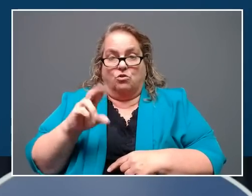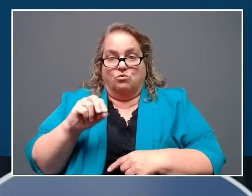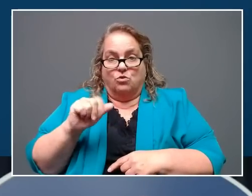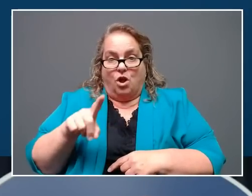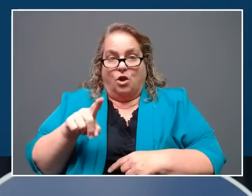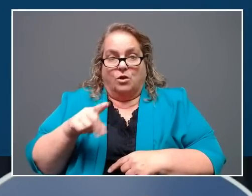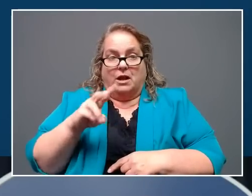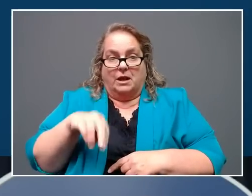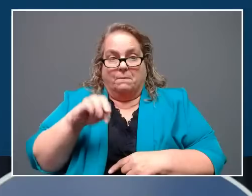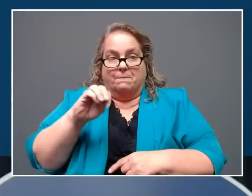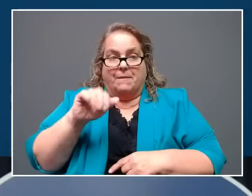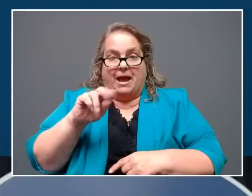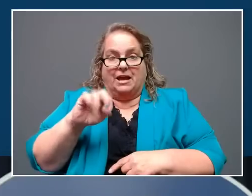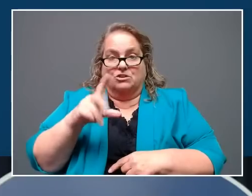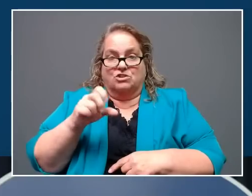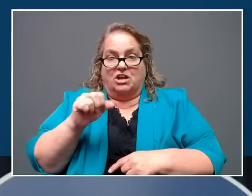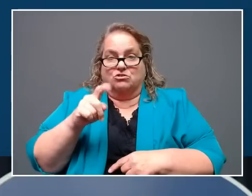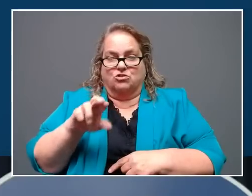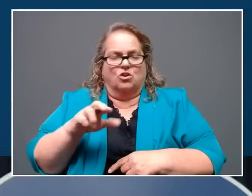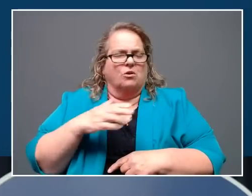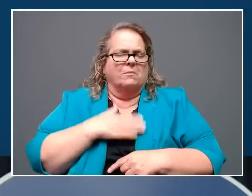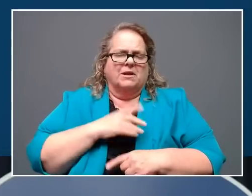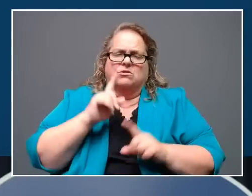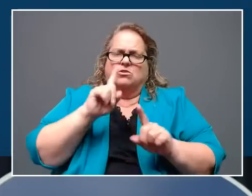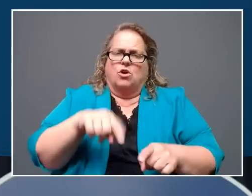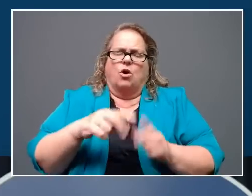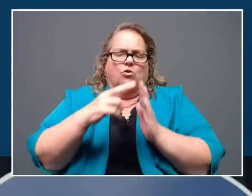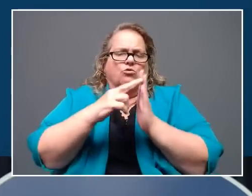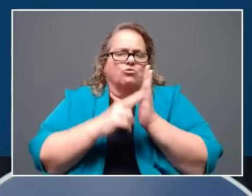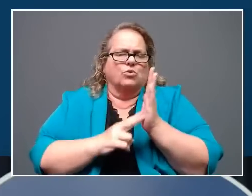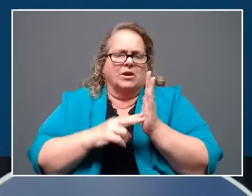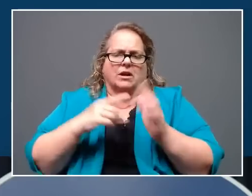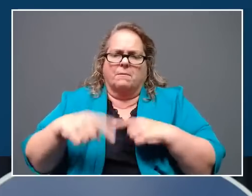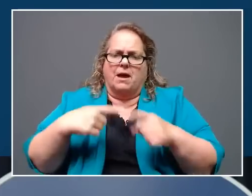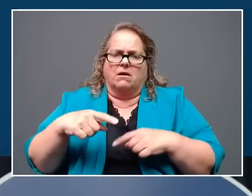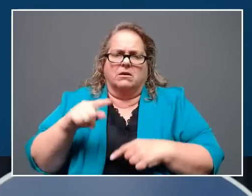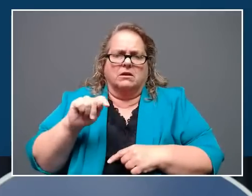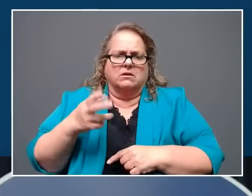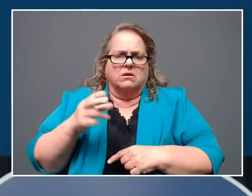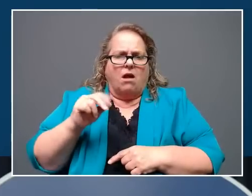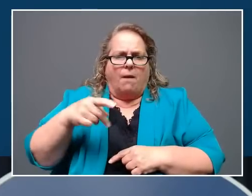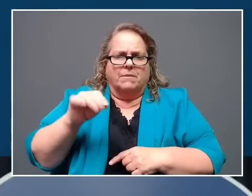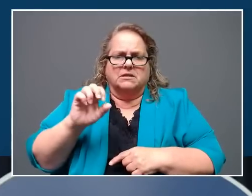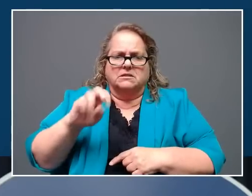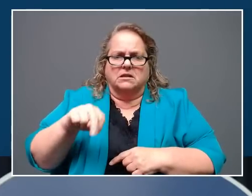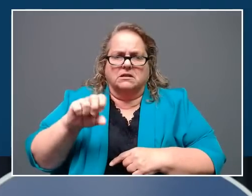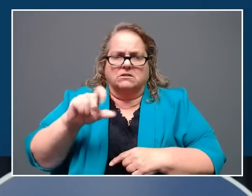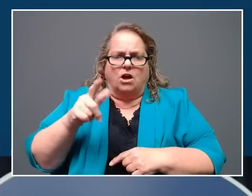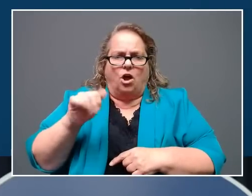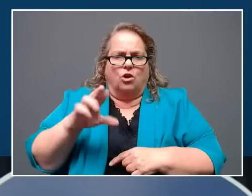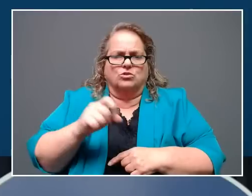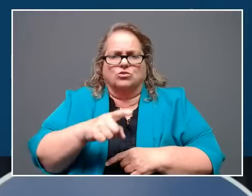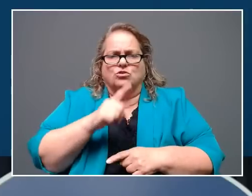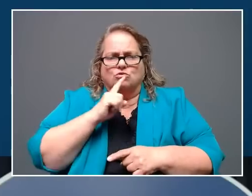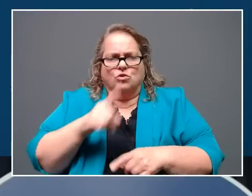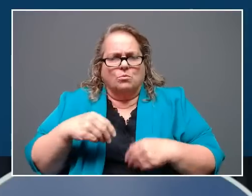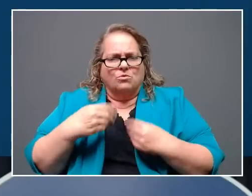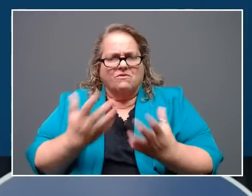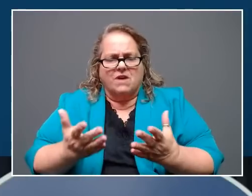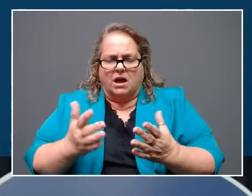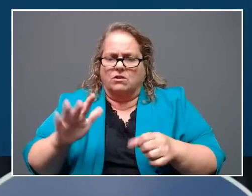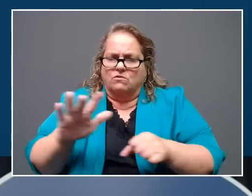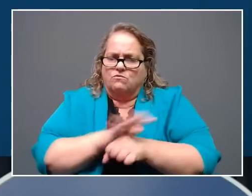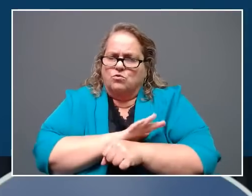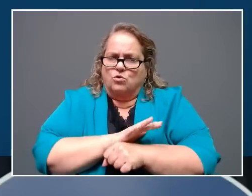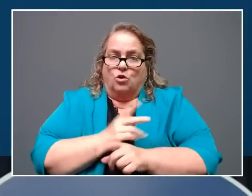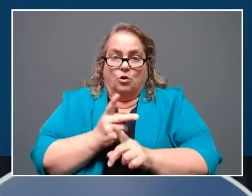request everybody go read about the Thompson Scholars, providing true wraparound services from pre-K. That's right, because they've got it